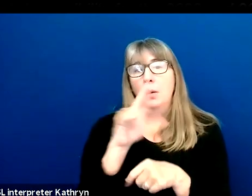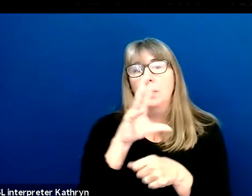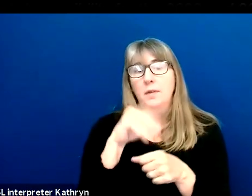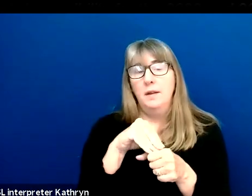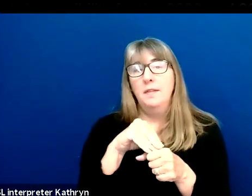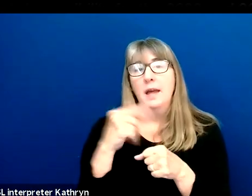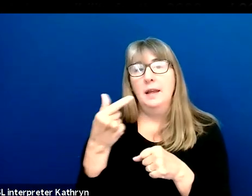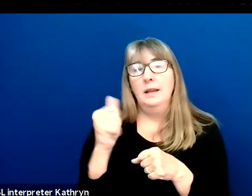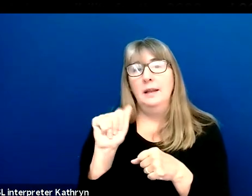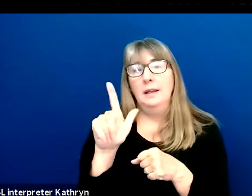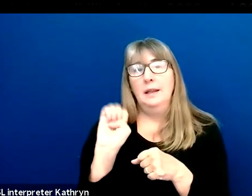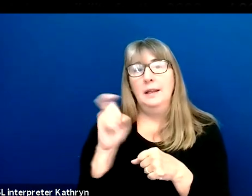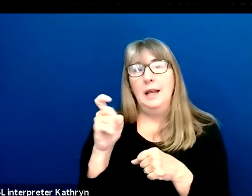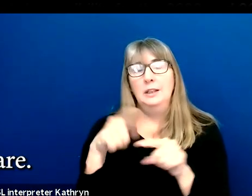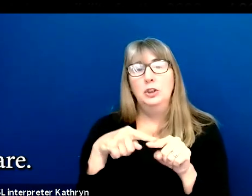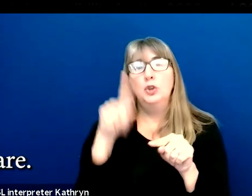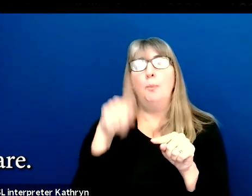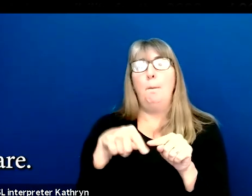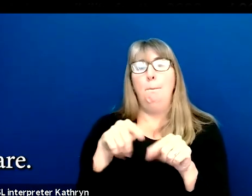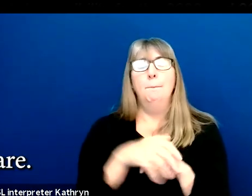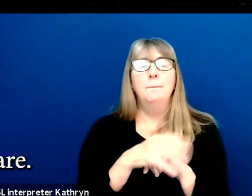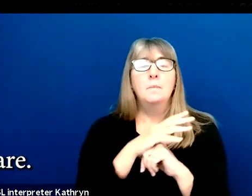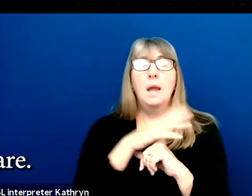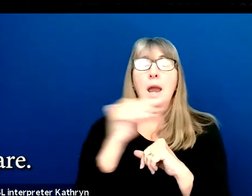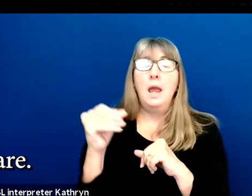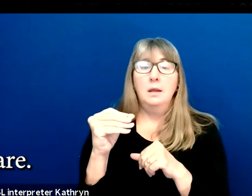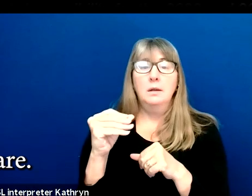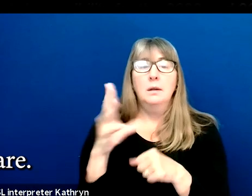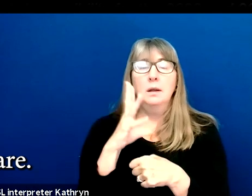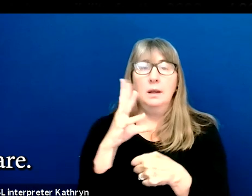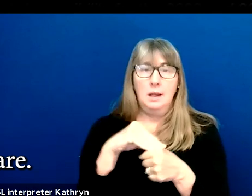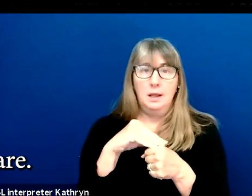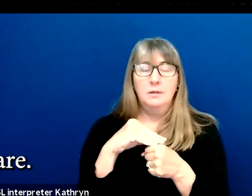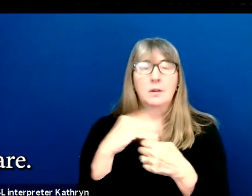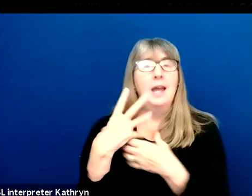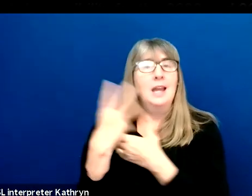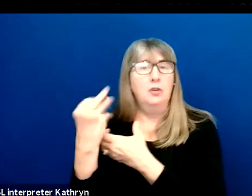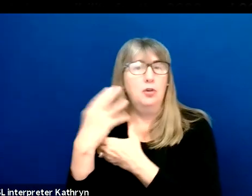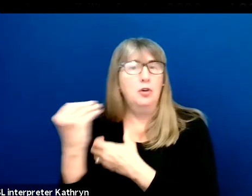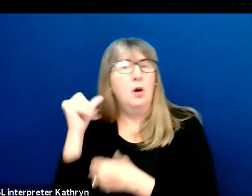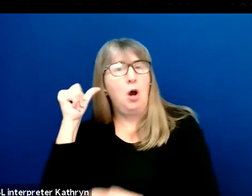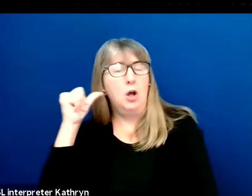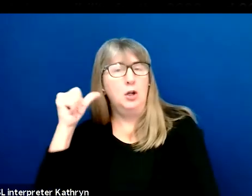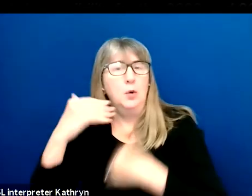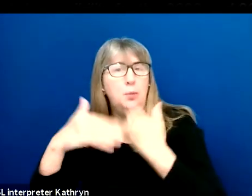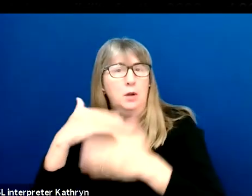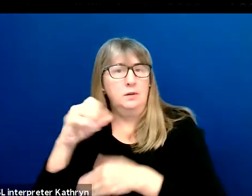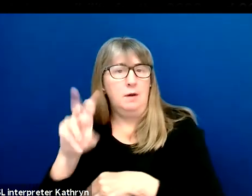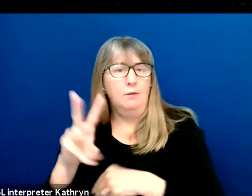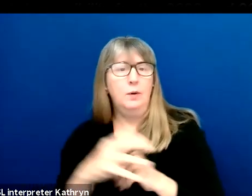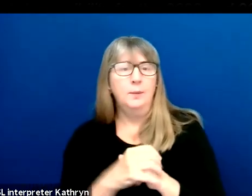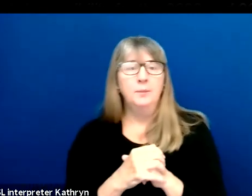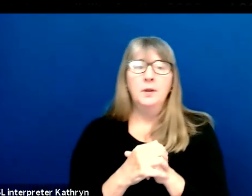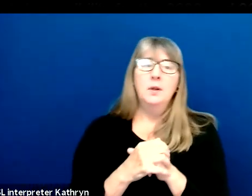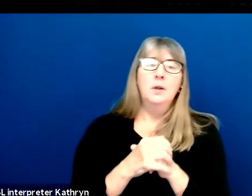on top. But it did involve a fair amount use of external audio processing software. And so it brings up two of the